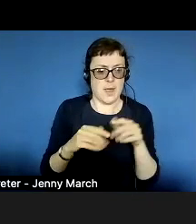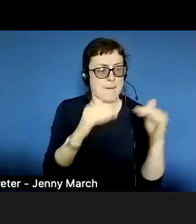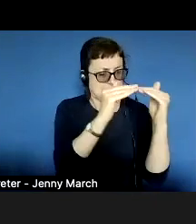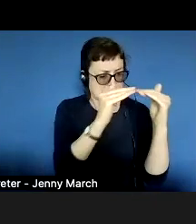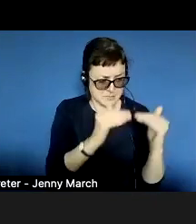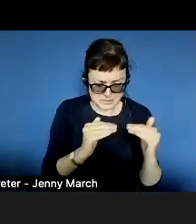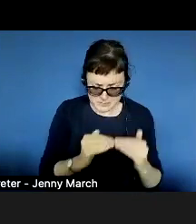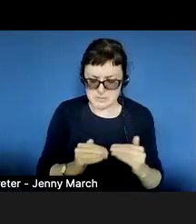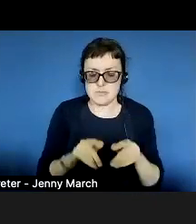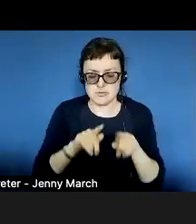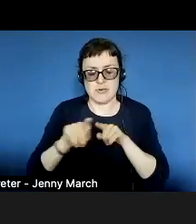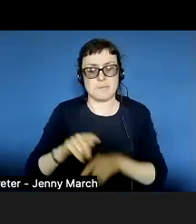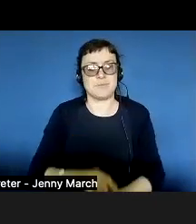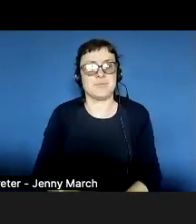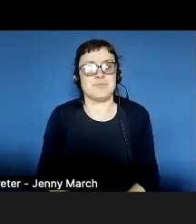much as we could.